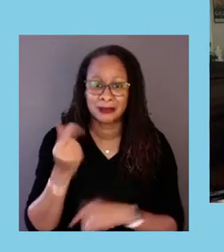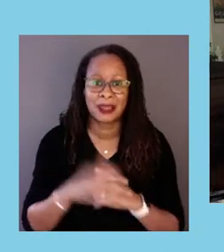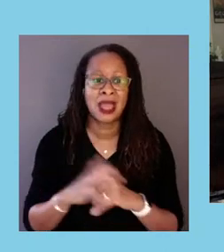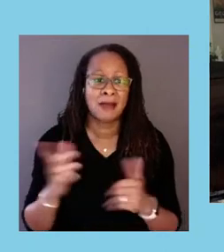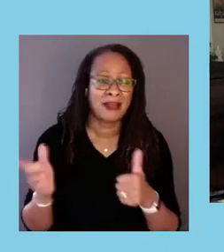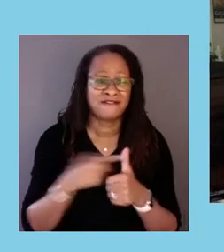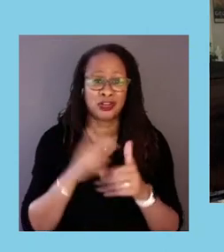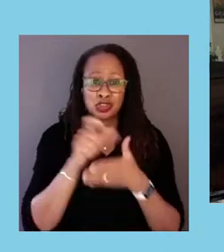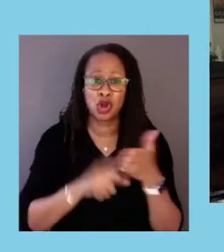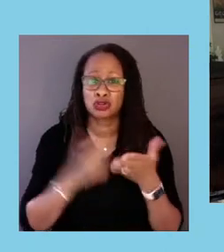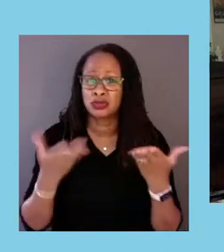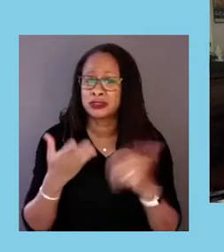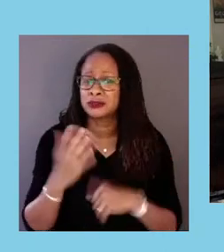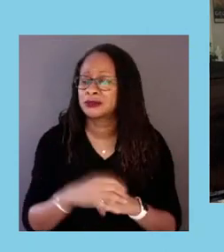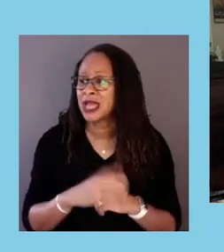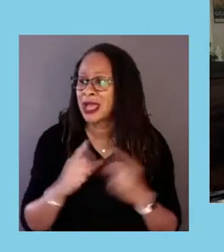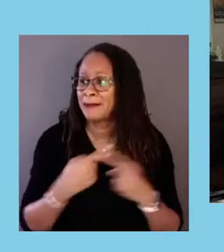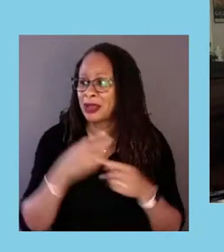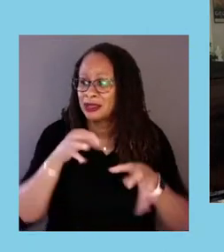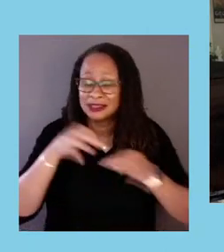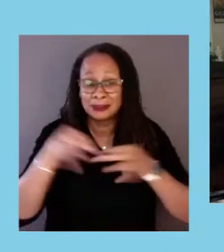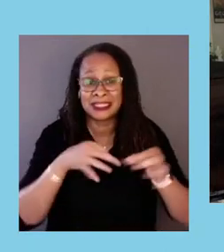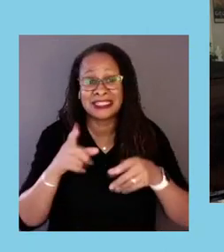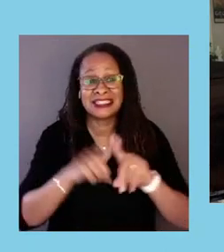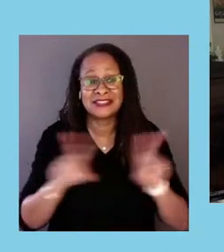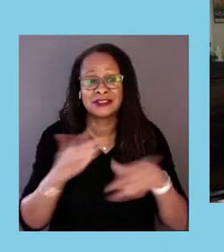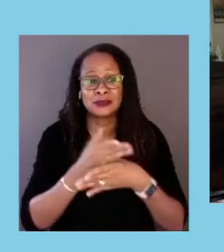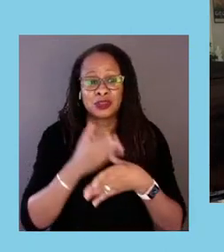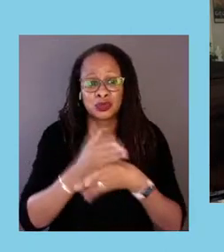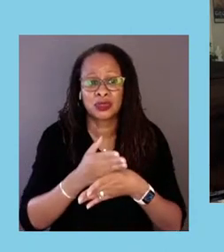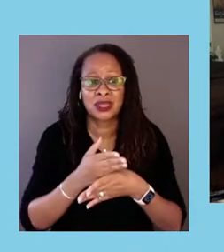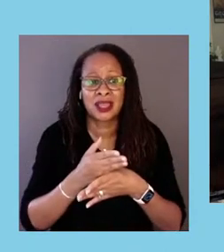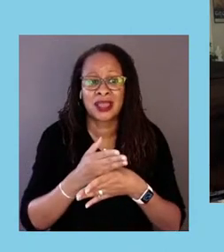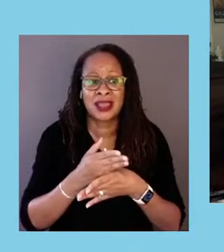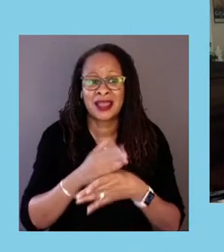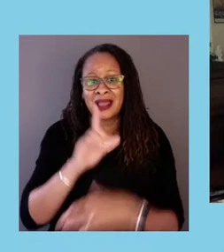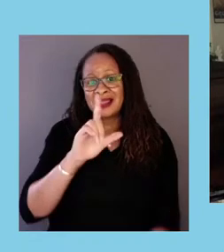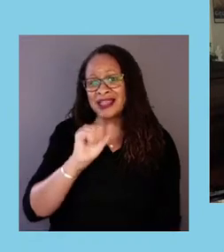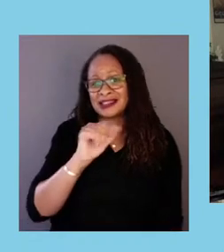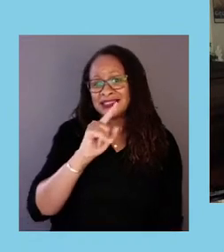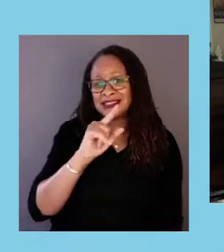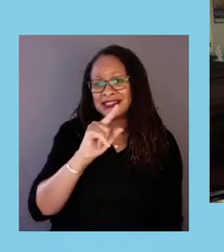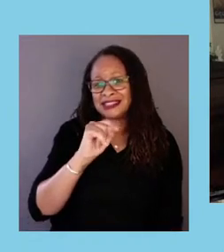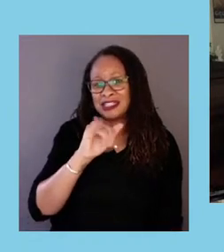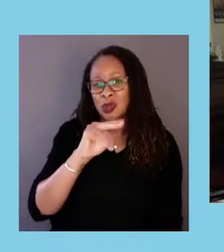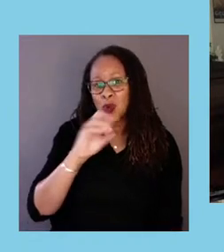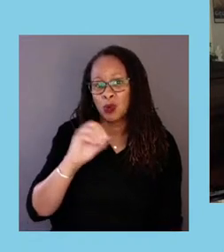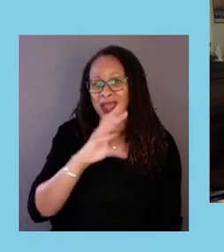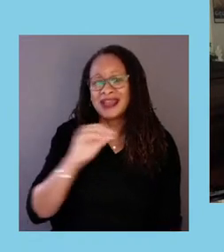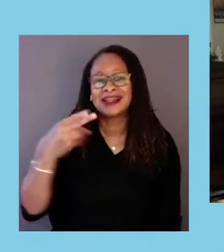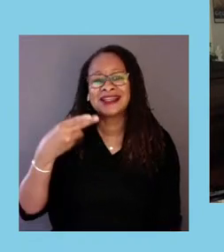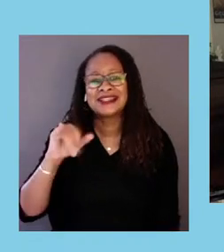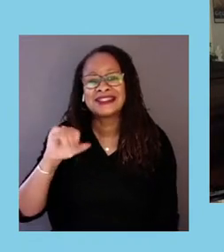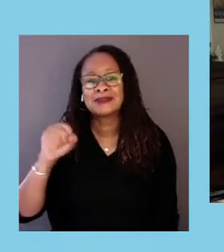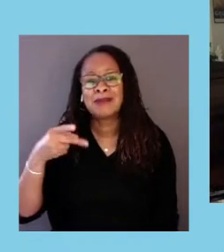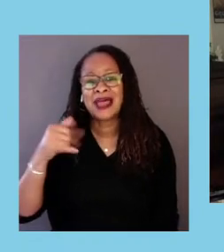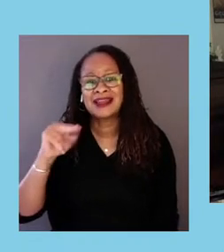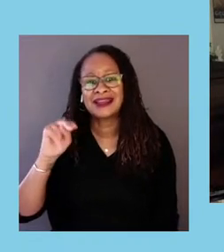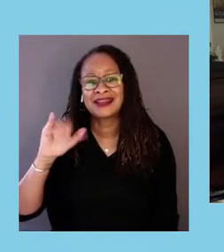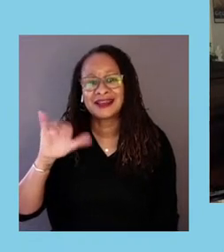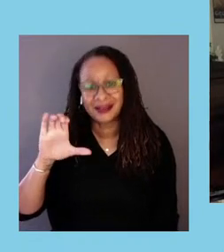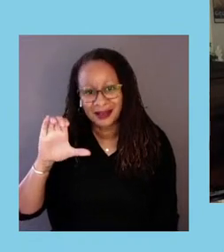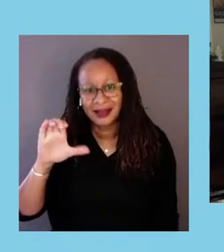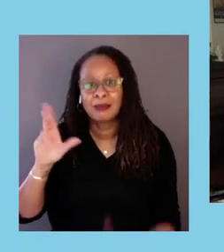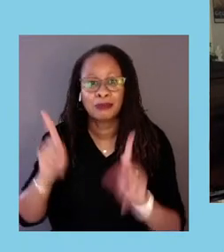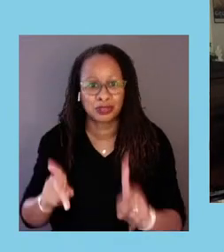was about explaining the difference between a Latino and a Hispanic person, like, and what, like, and why